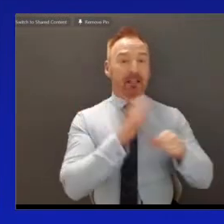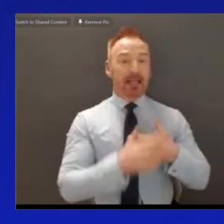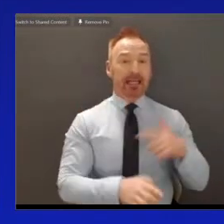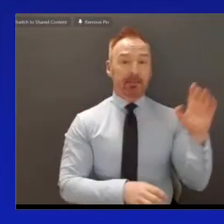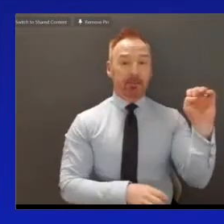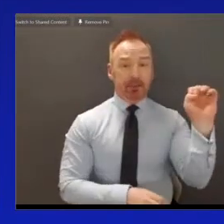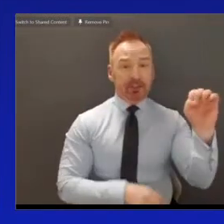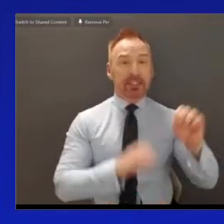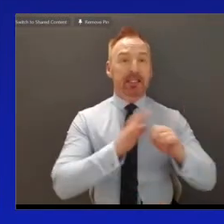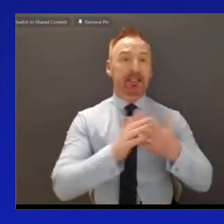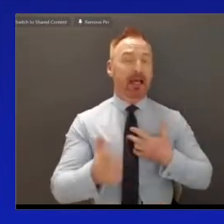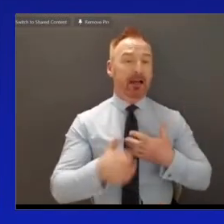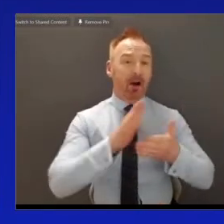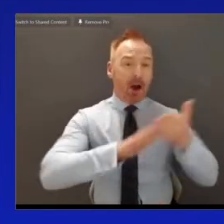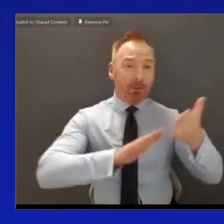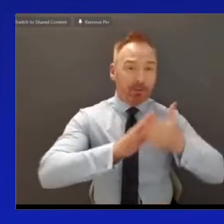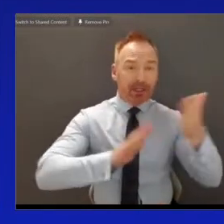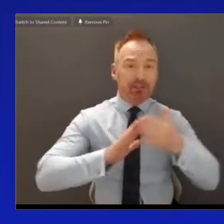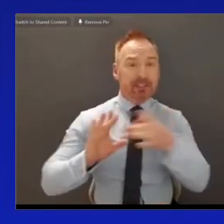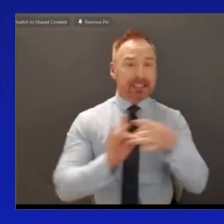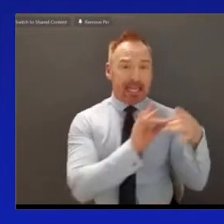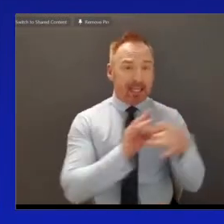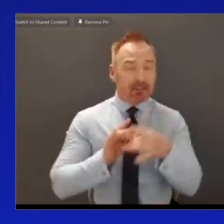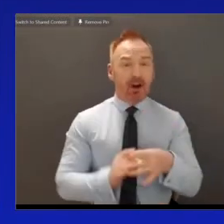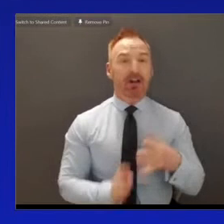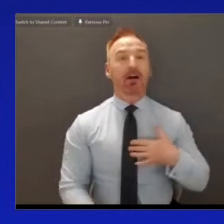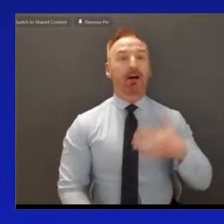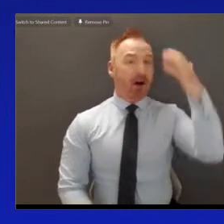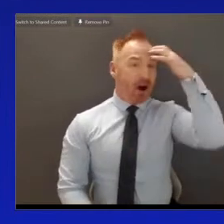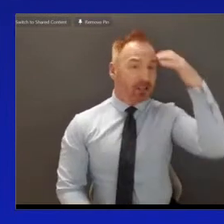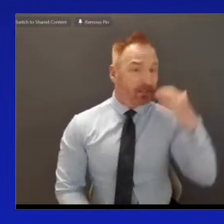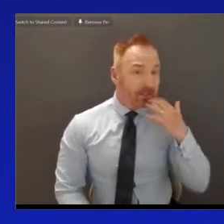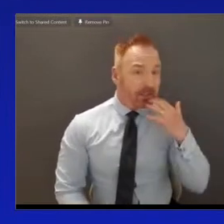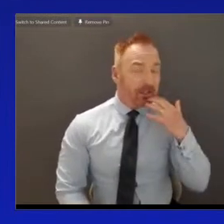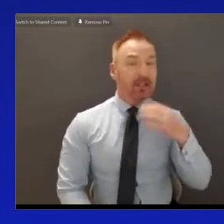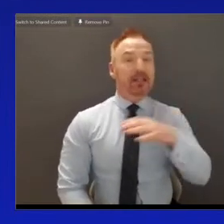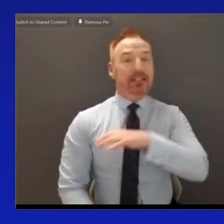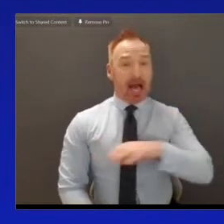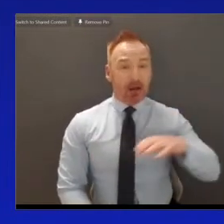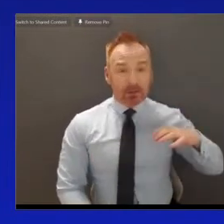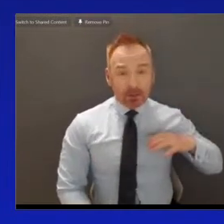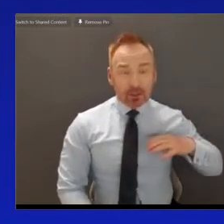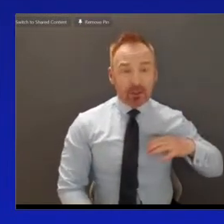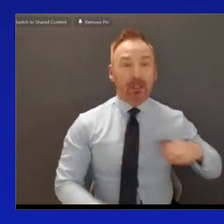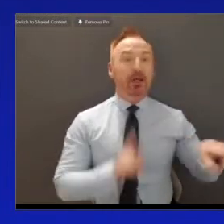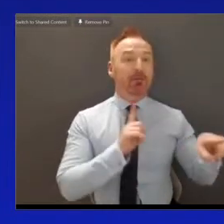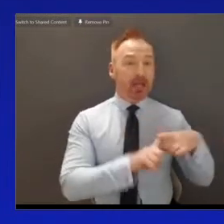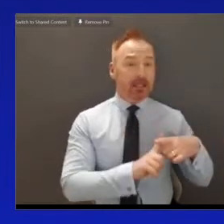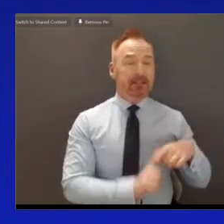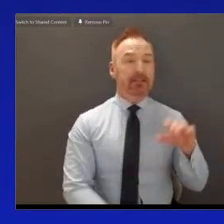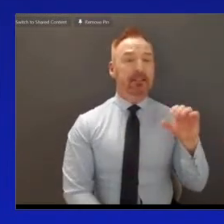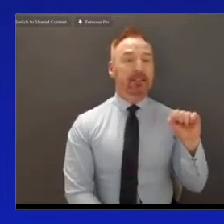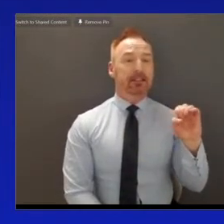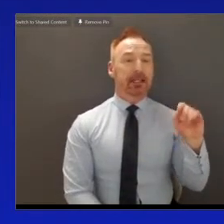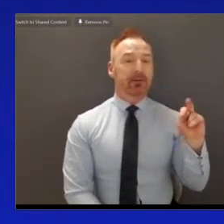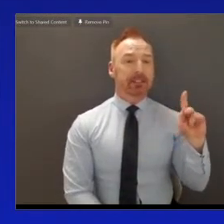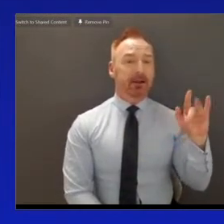the Hospital Liaison, Council Liaison as well, Intergovernmental Relations, and the Secretariat.